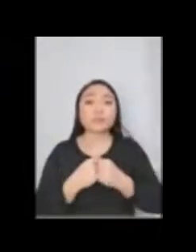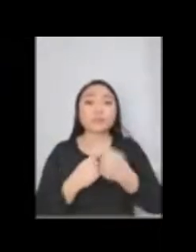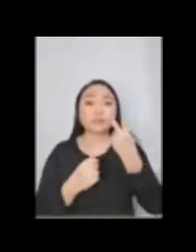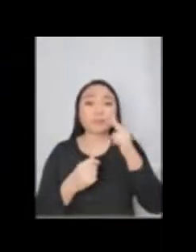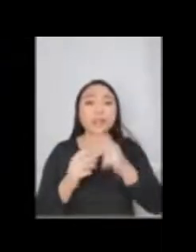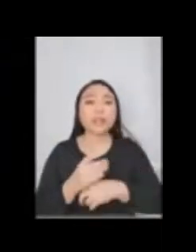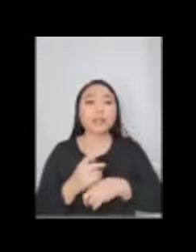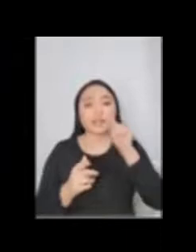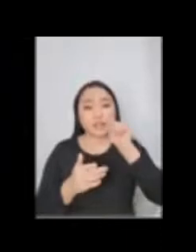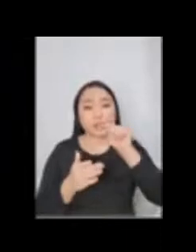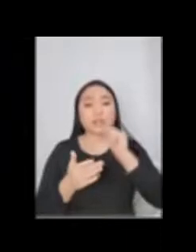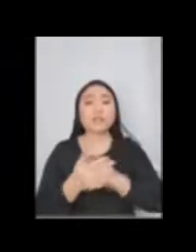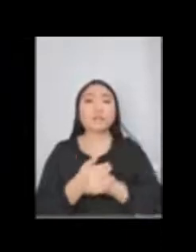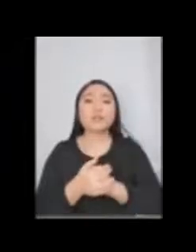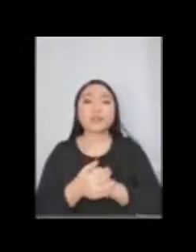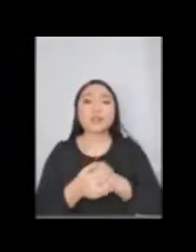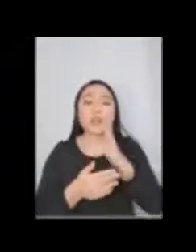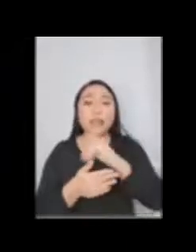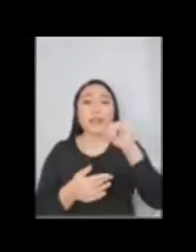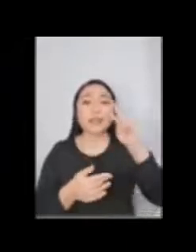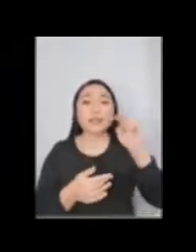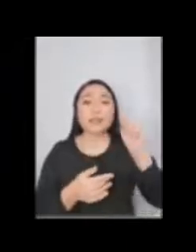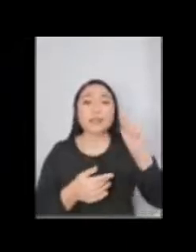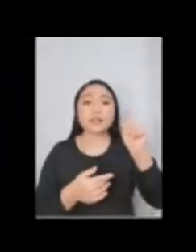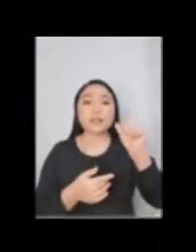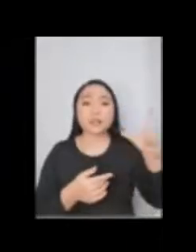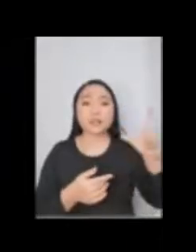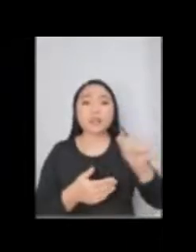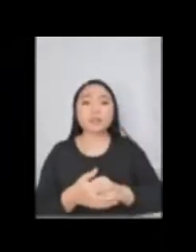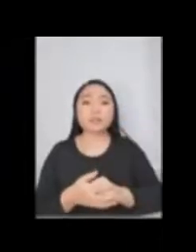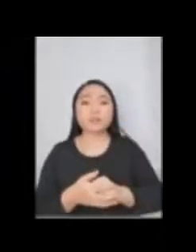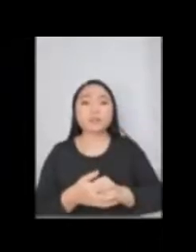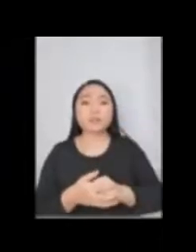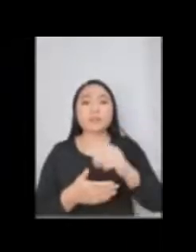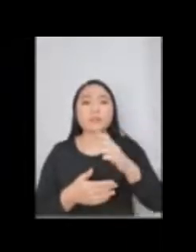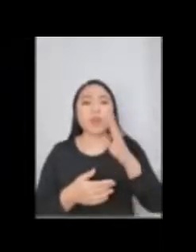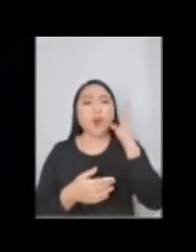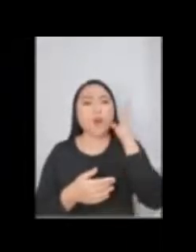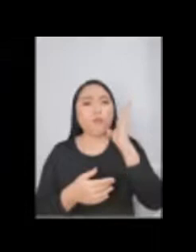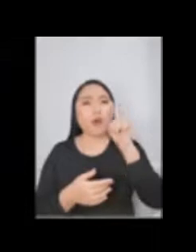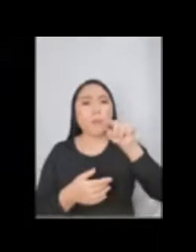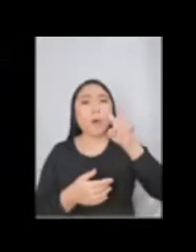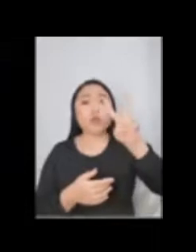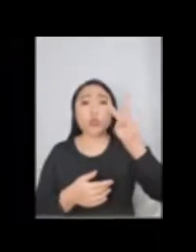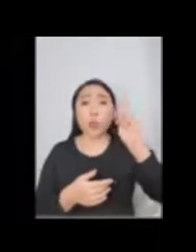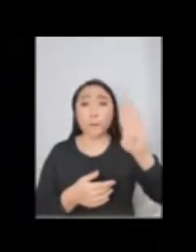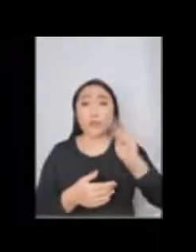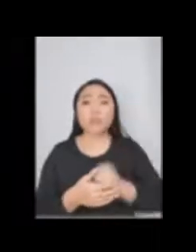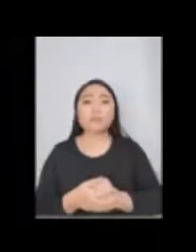din. So once done installing, open lang po natin and mapupunta tayo